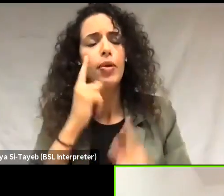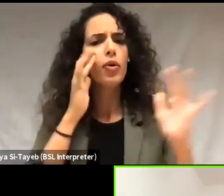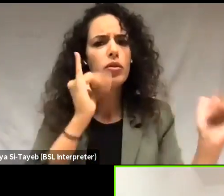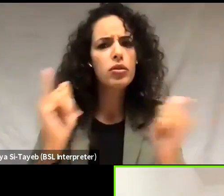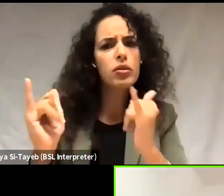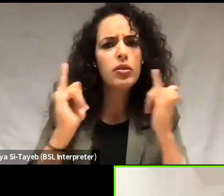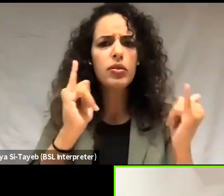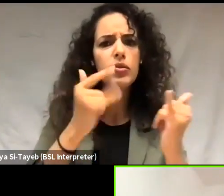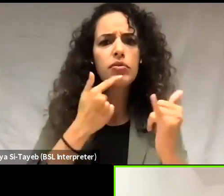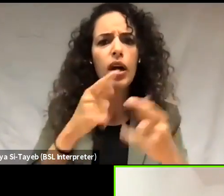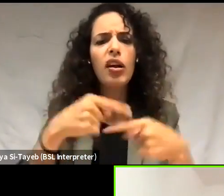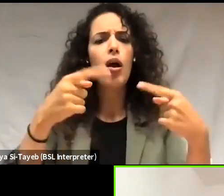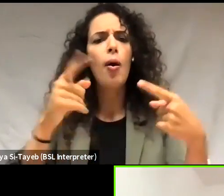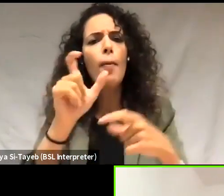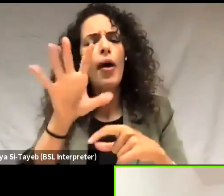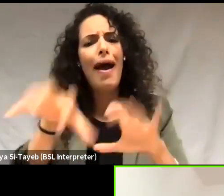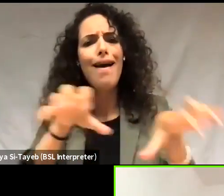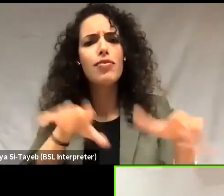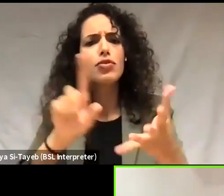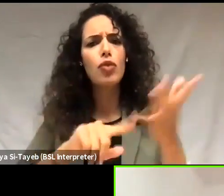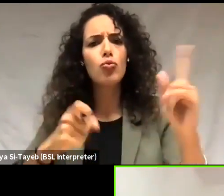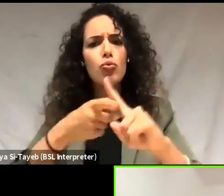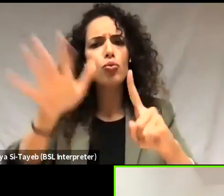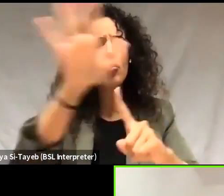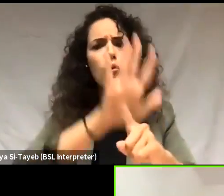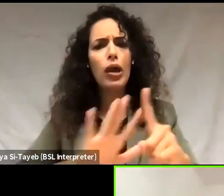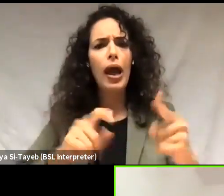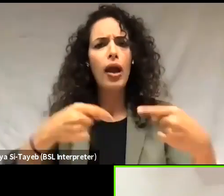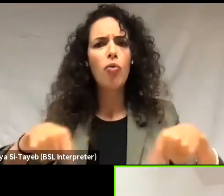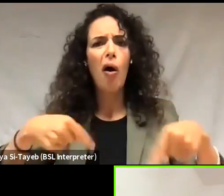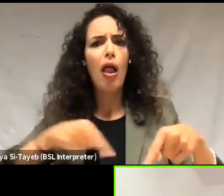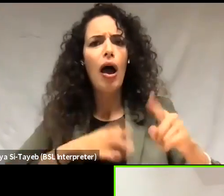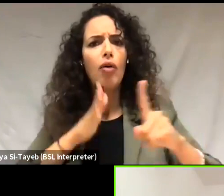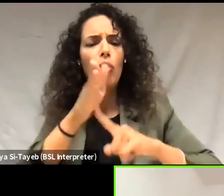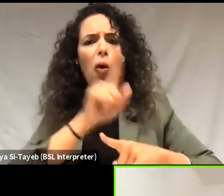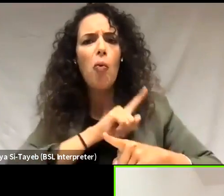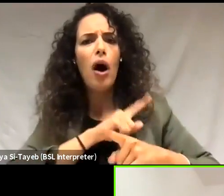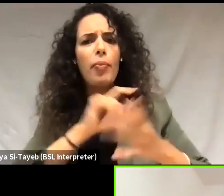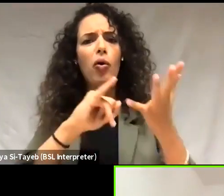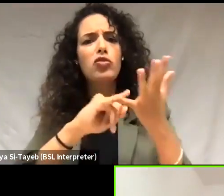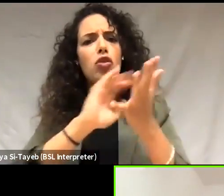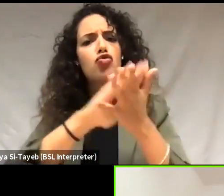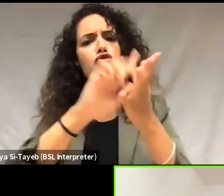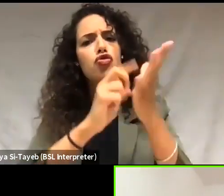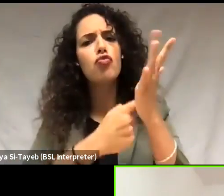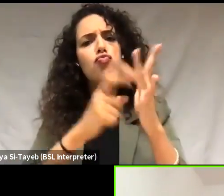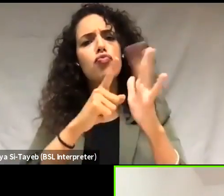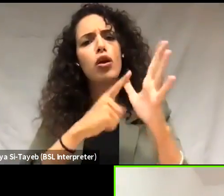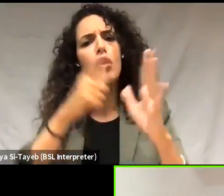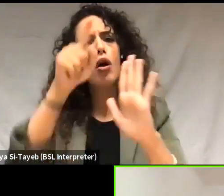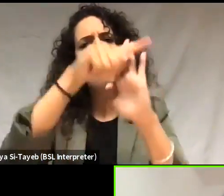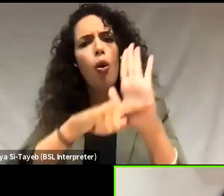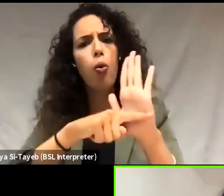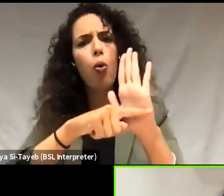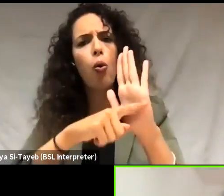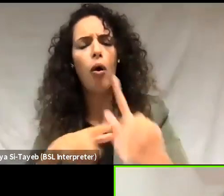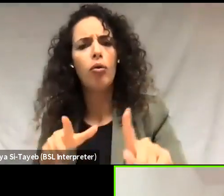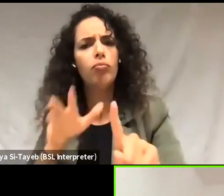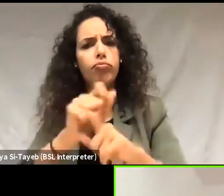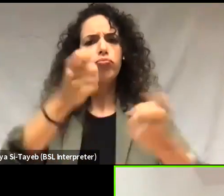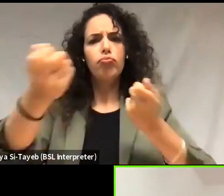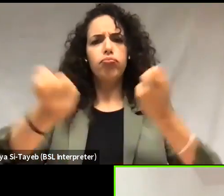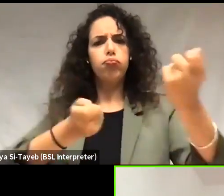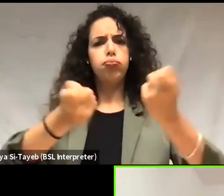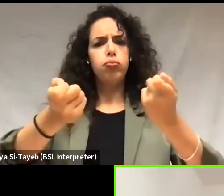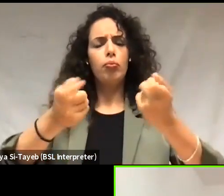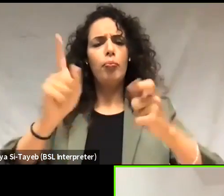no-go areas in Britain where Sharia law dominates and non-Muslims cannot enter. Of course, in recent years, the issue of